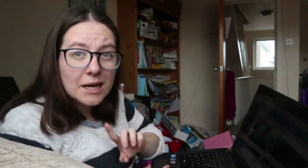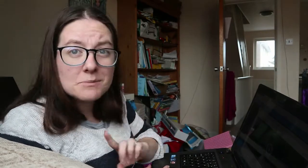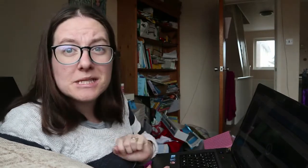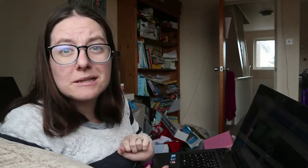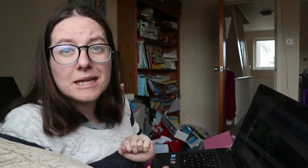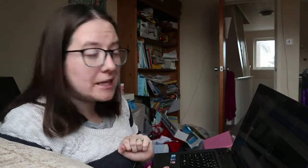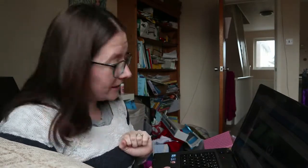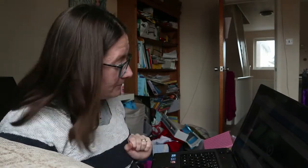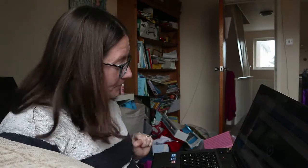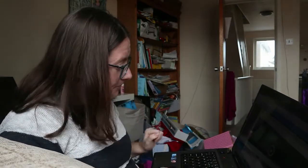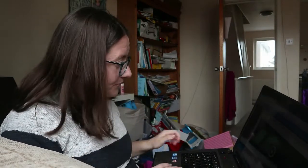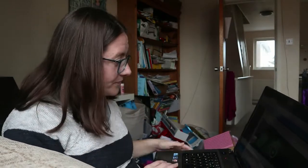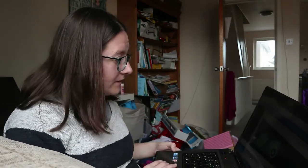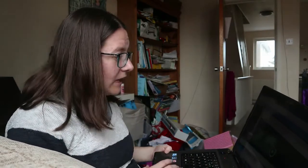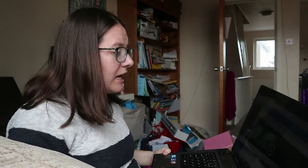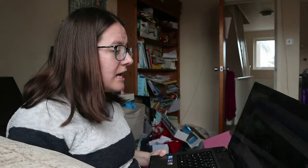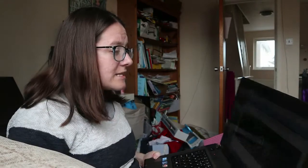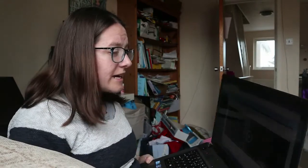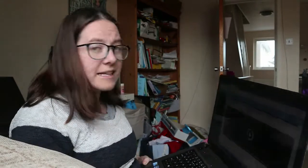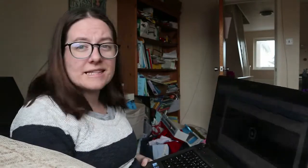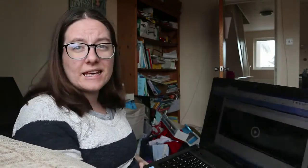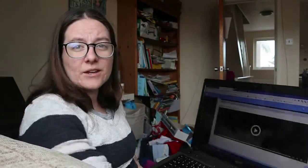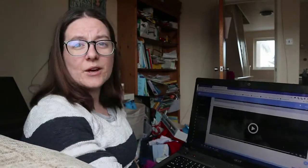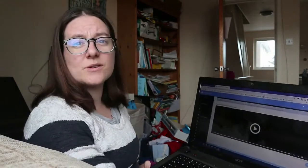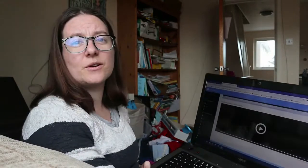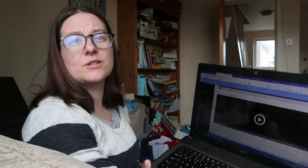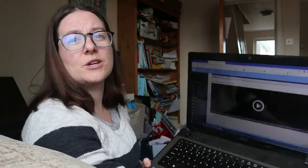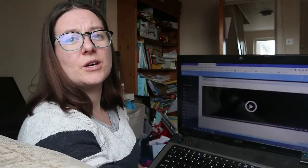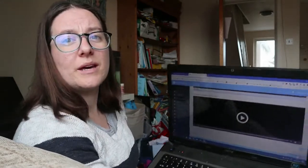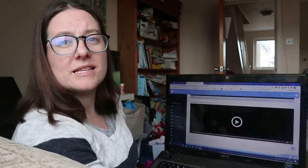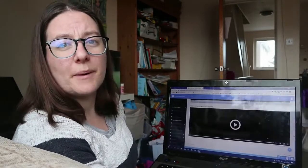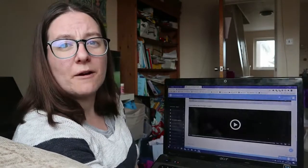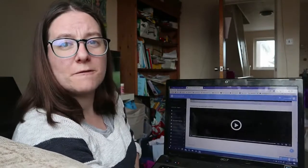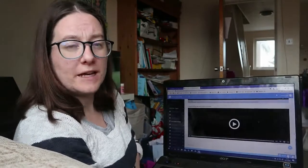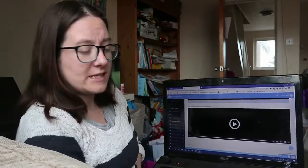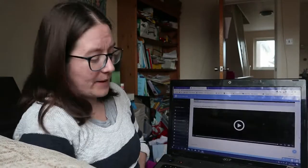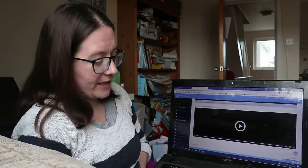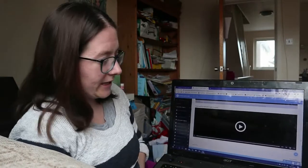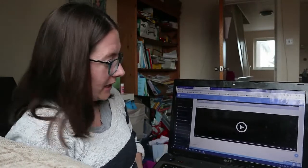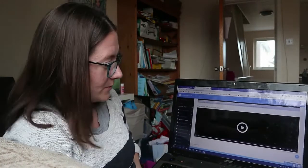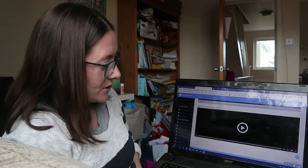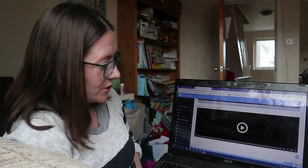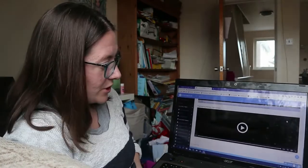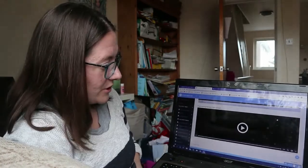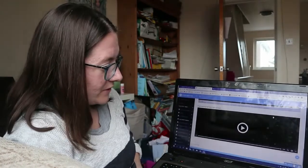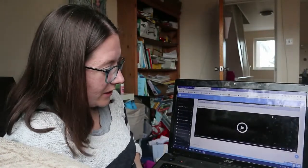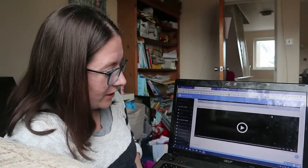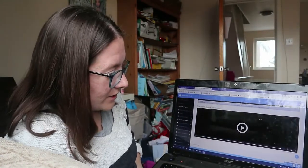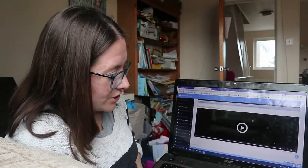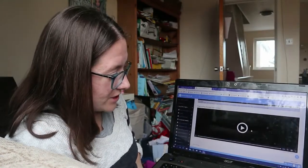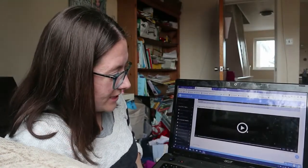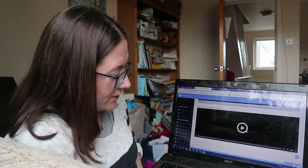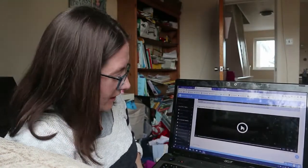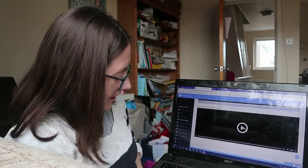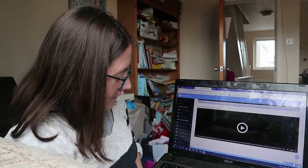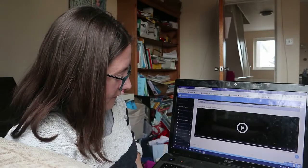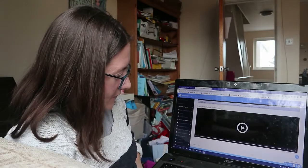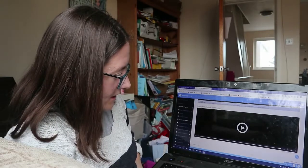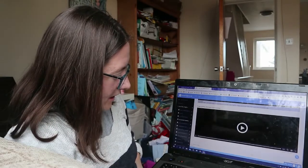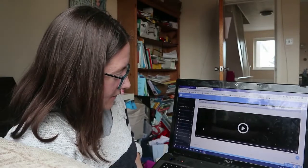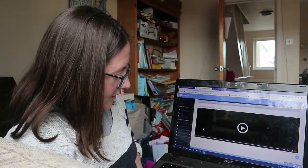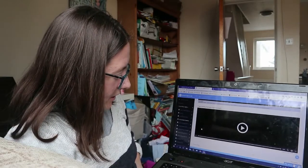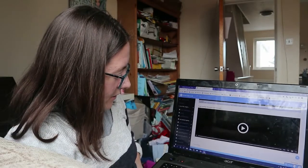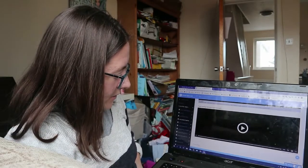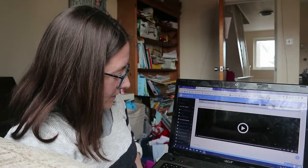me. I'm still learning. So, the next thing it goes on to is about fingerspelling and I'm just going to show you the video. It's just literally like a